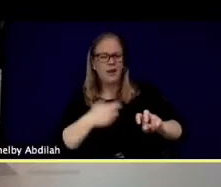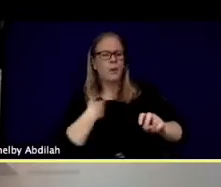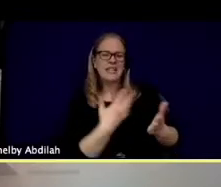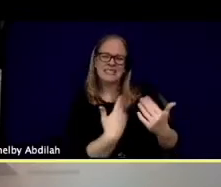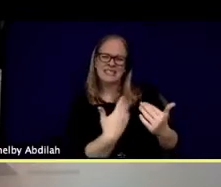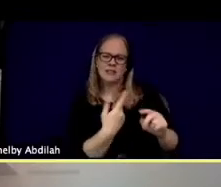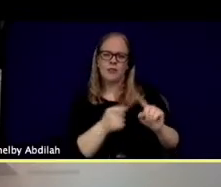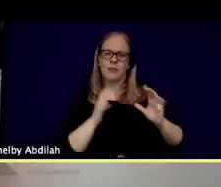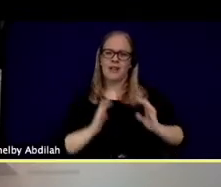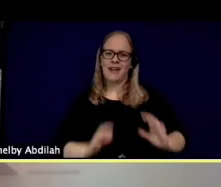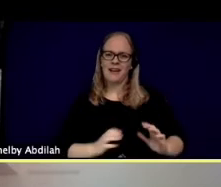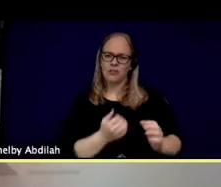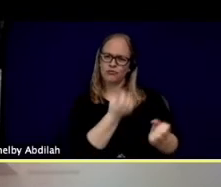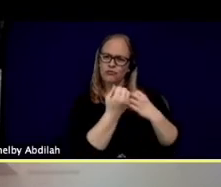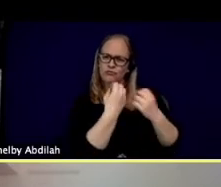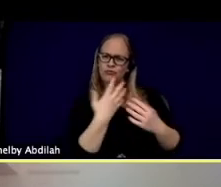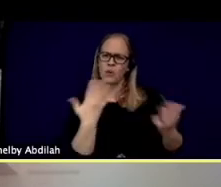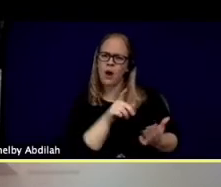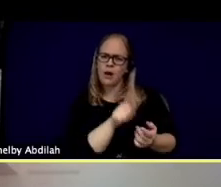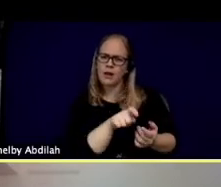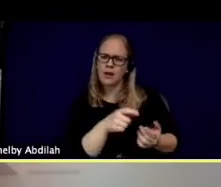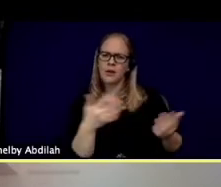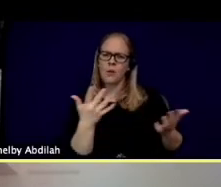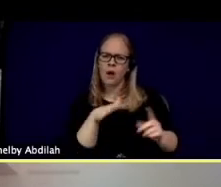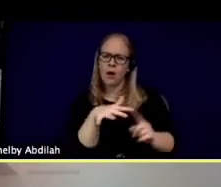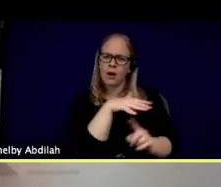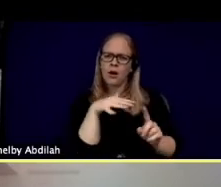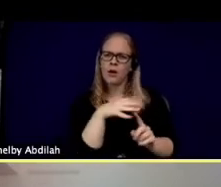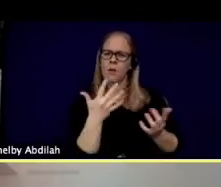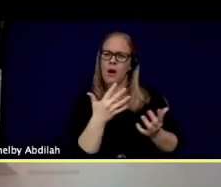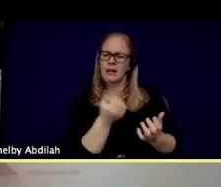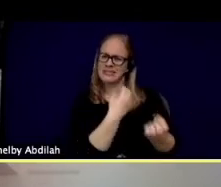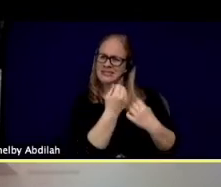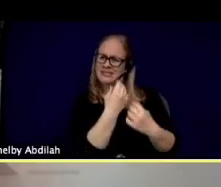recommendations that will best meet the client's data needs.